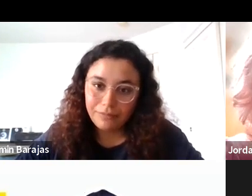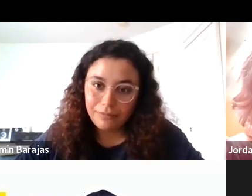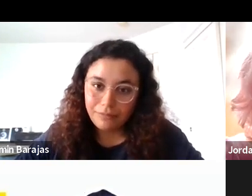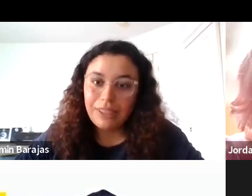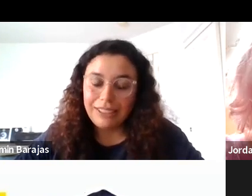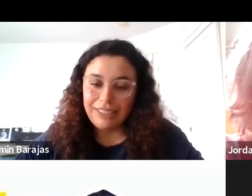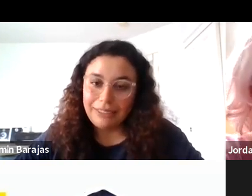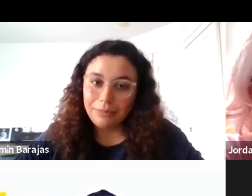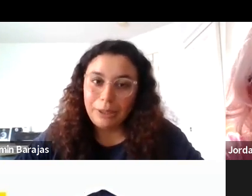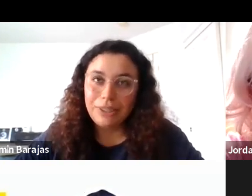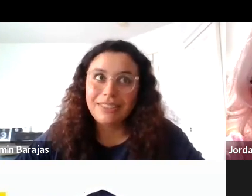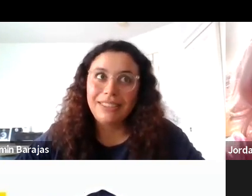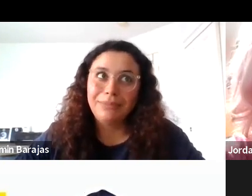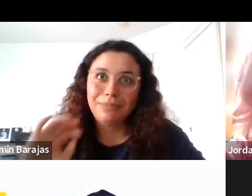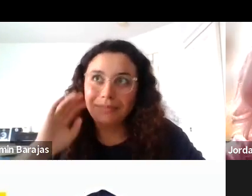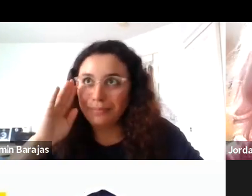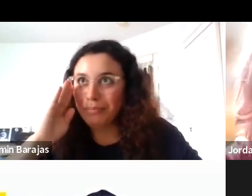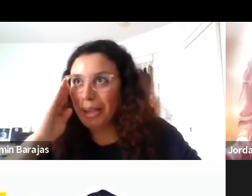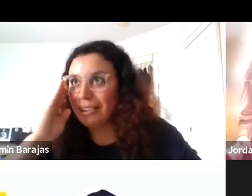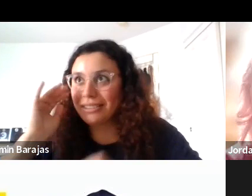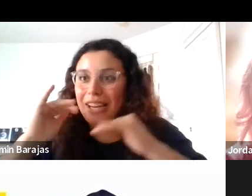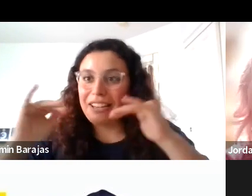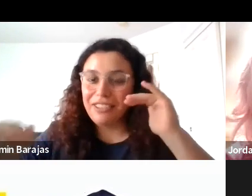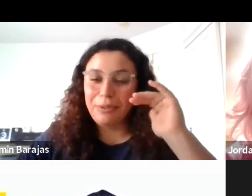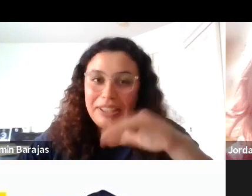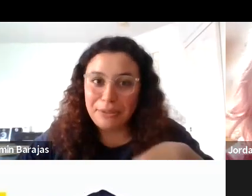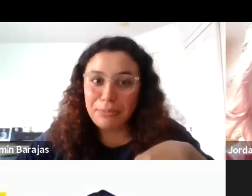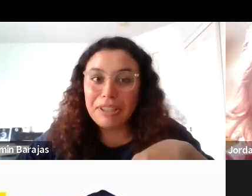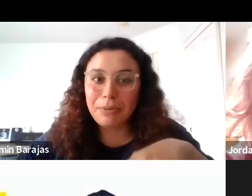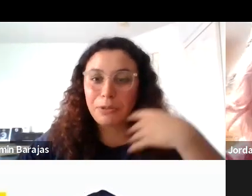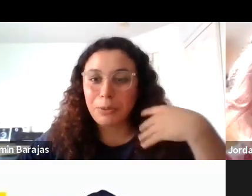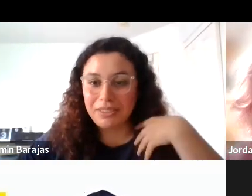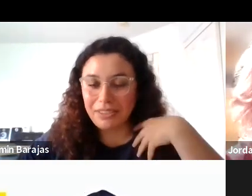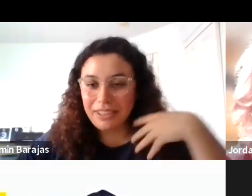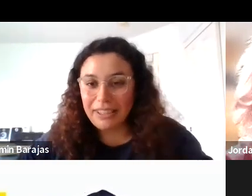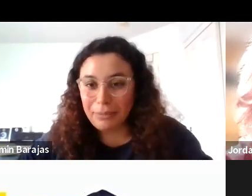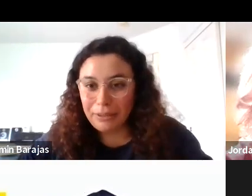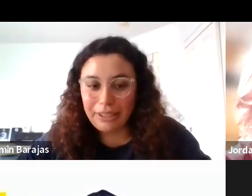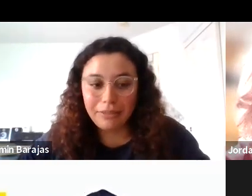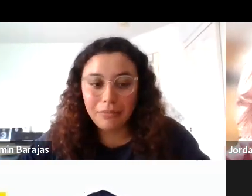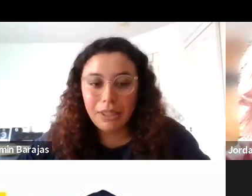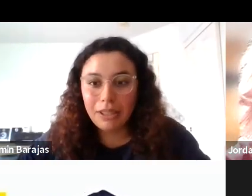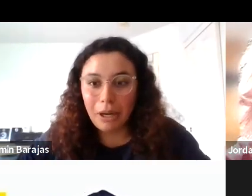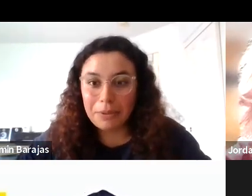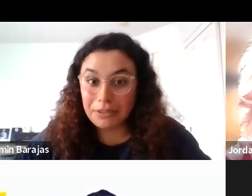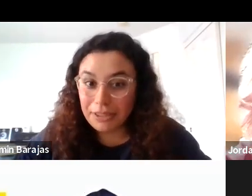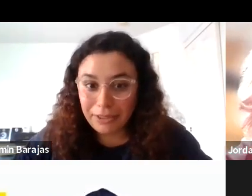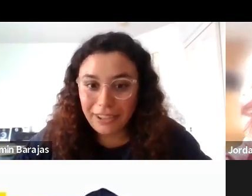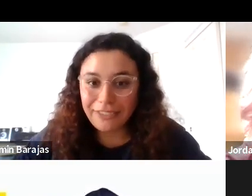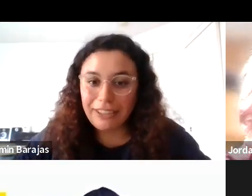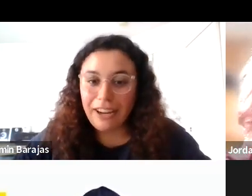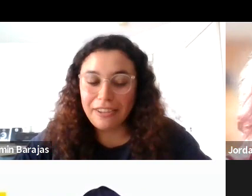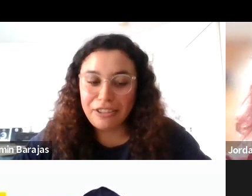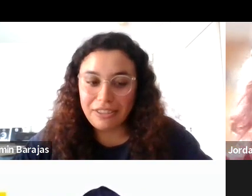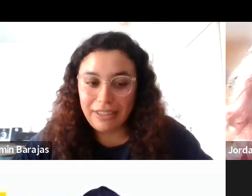thrive? Exactly. Like, what's the bare standard that we need to meet before we can start thinking about like opportunities